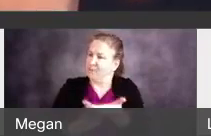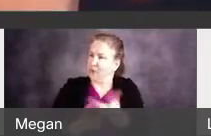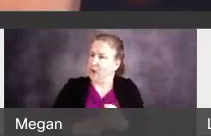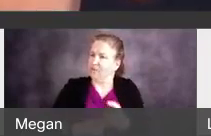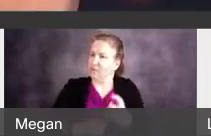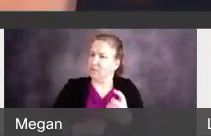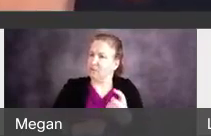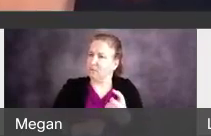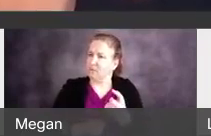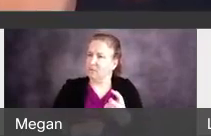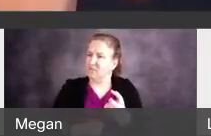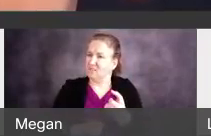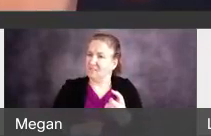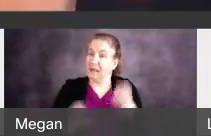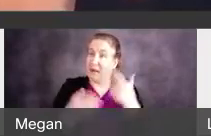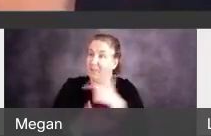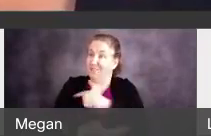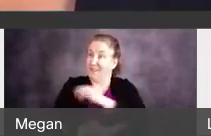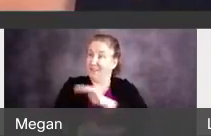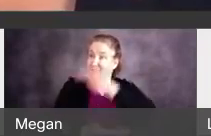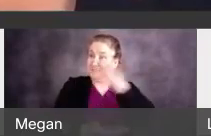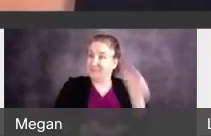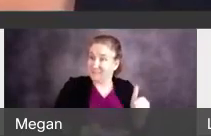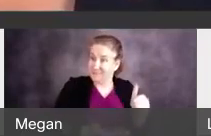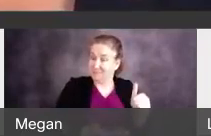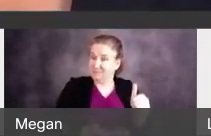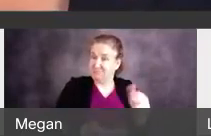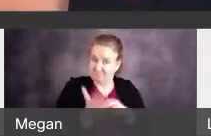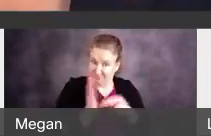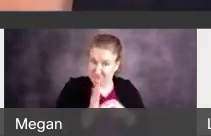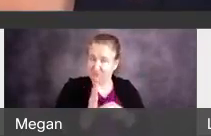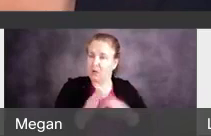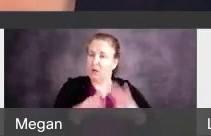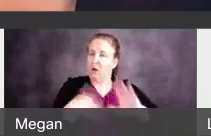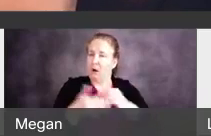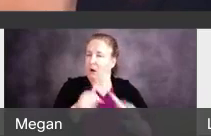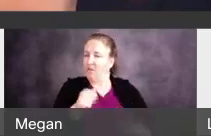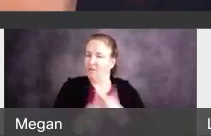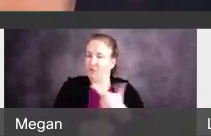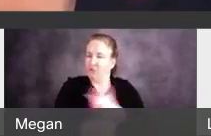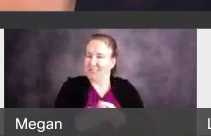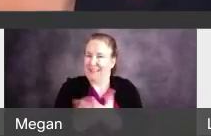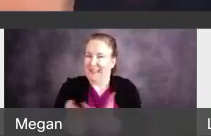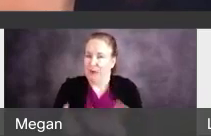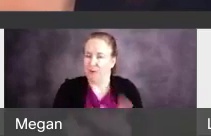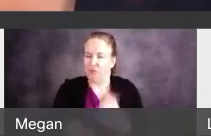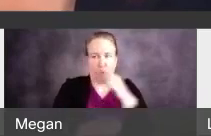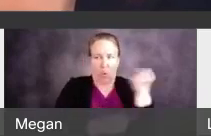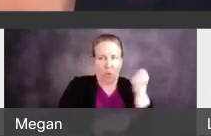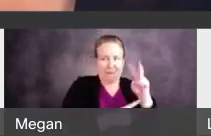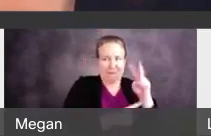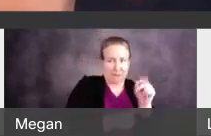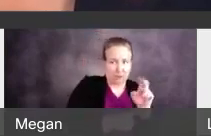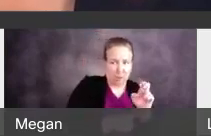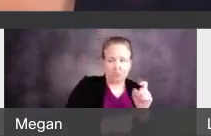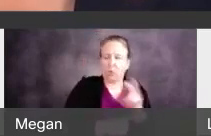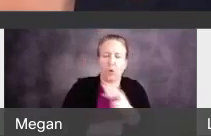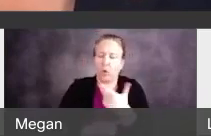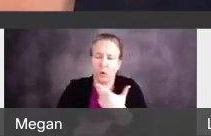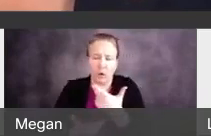that supply would dictate to get all those first shots out, don't hold back second doses, or are we in a place now